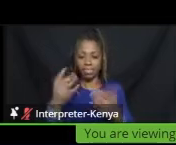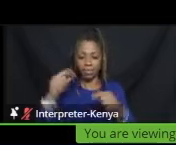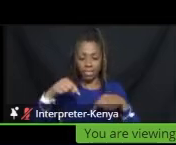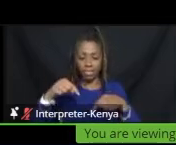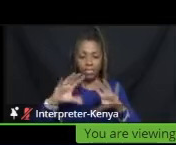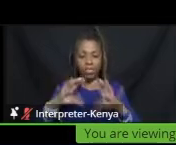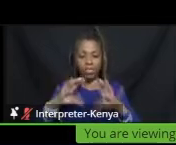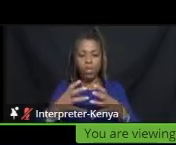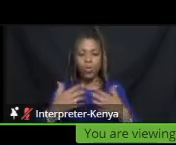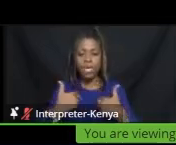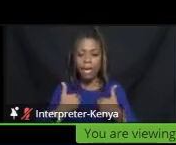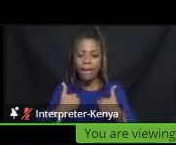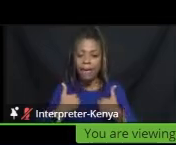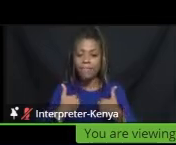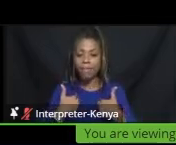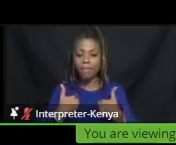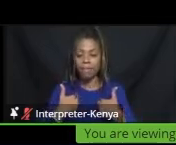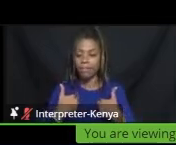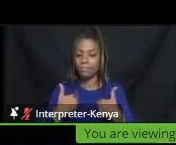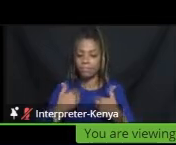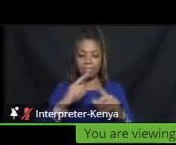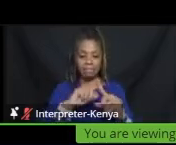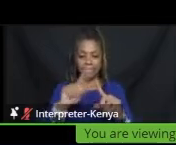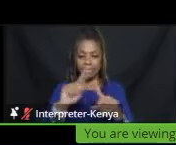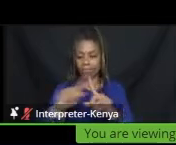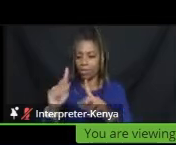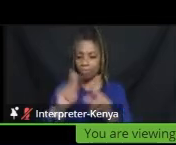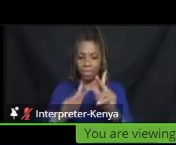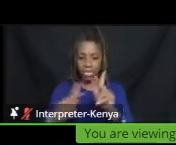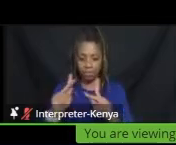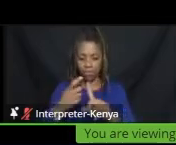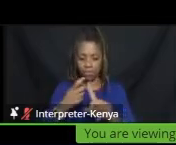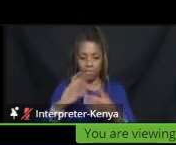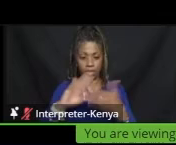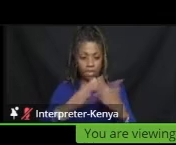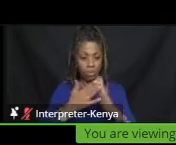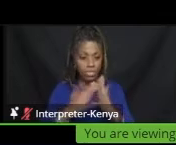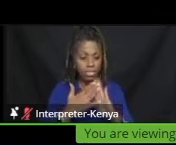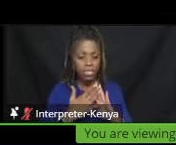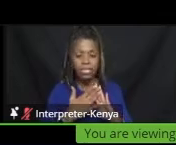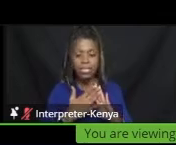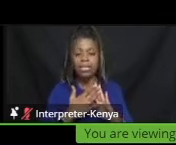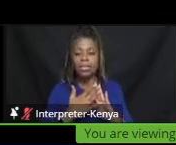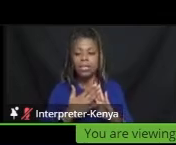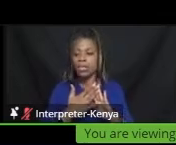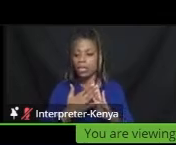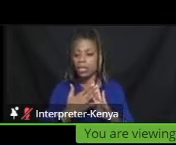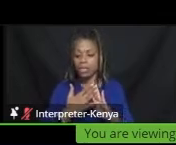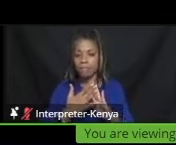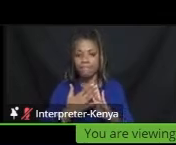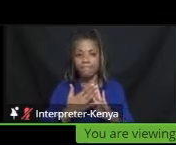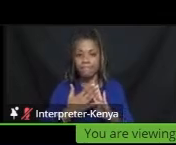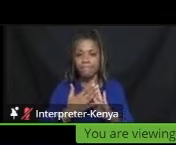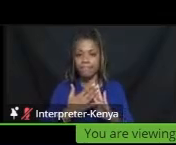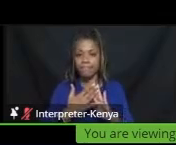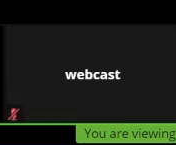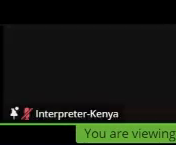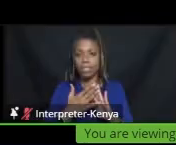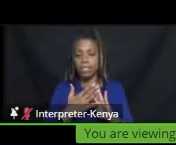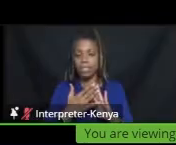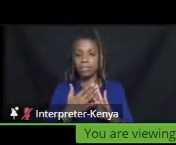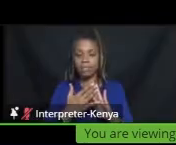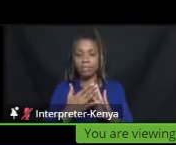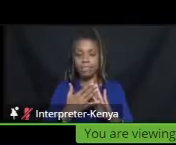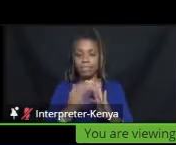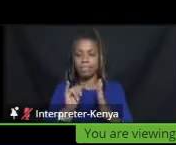from communities who experience doesn't consistently match with our highest aspirations. We've